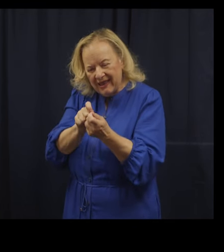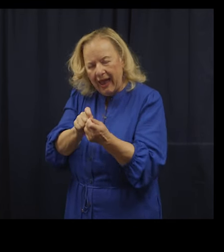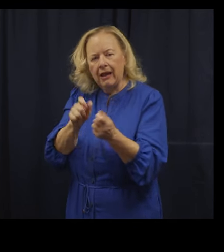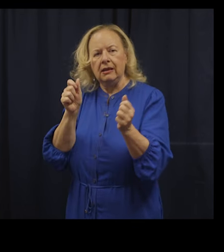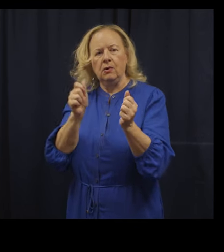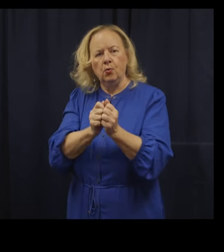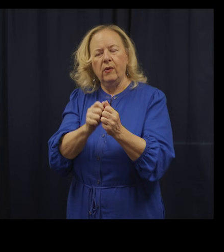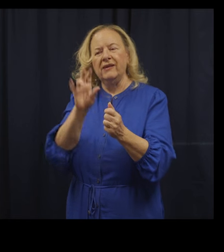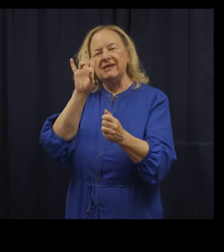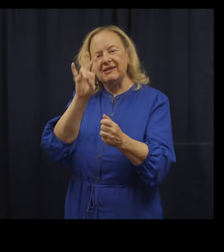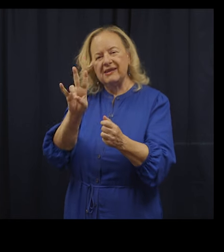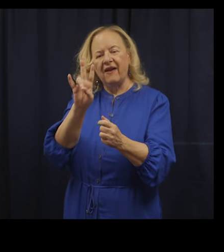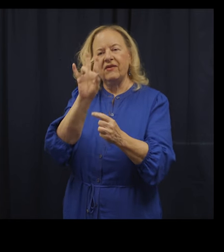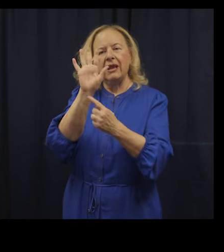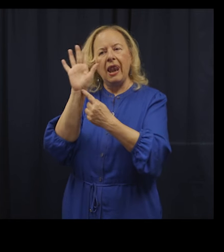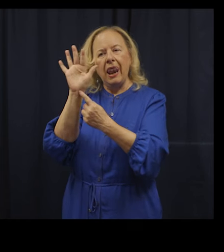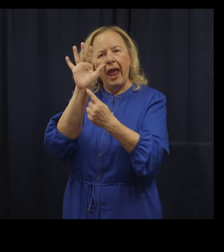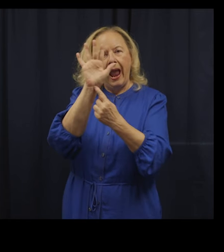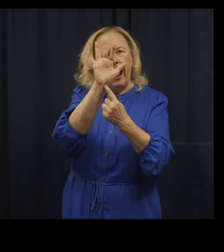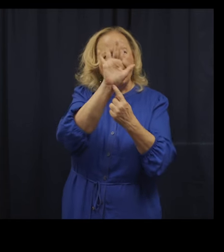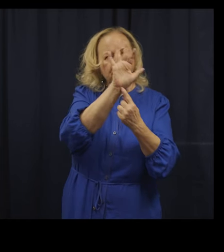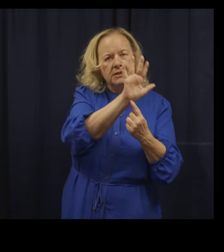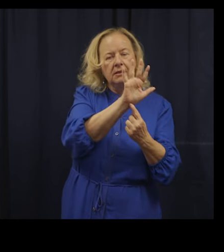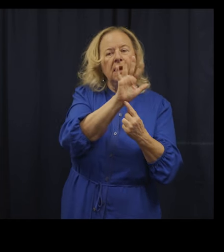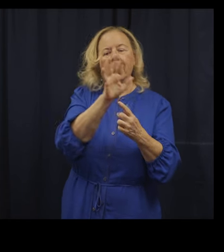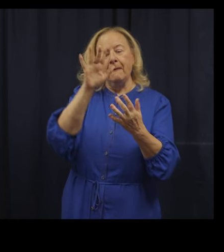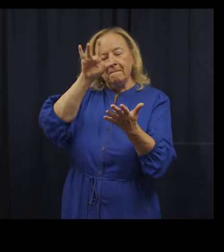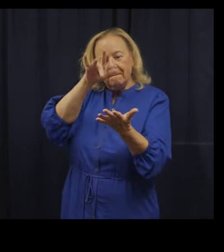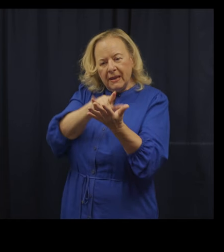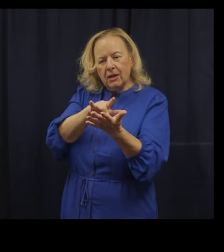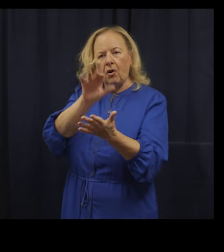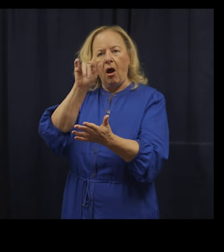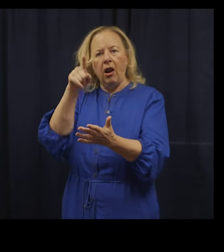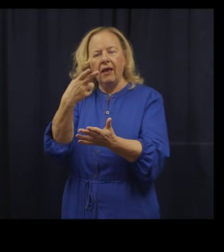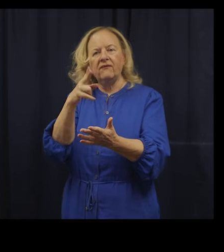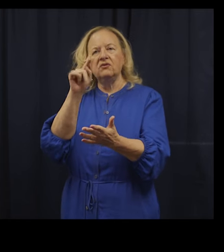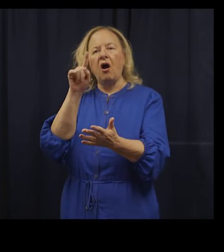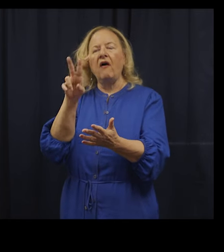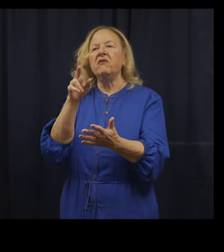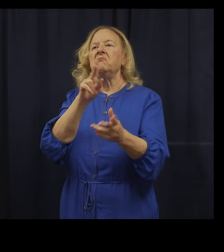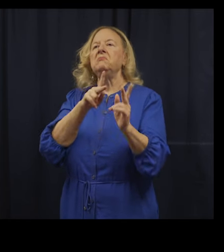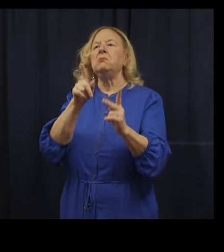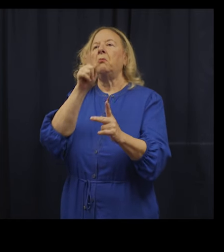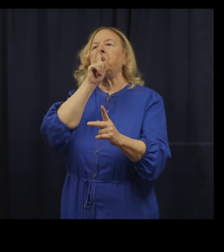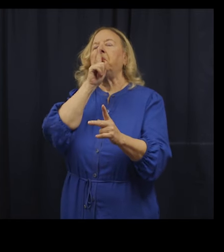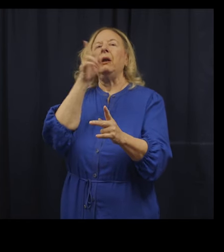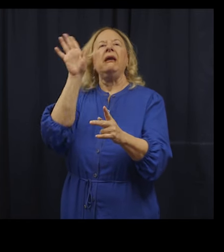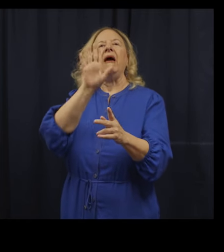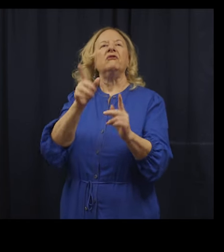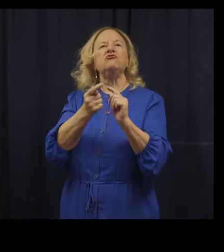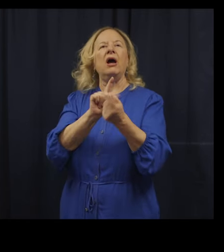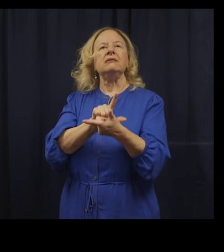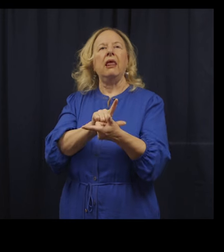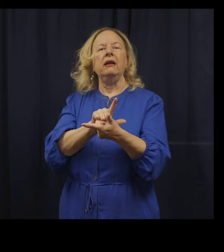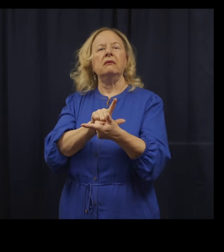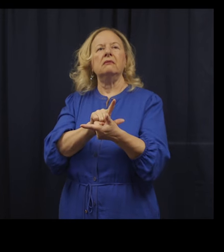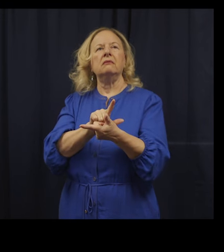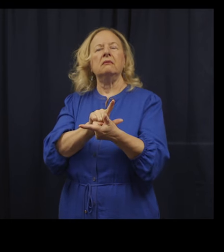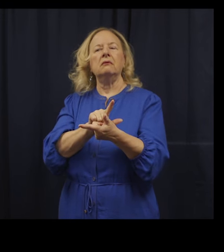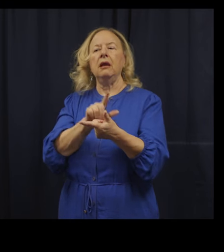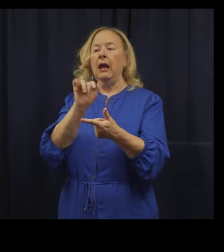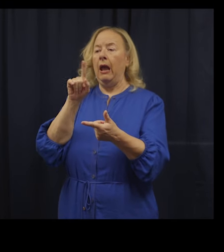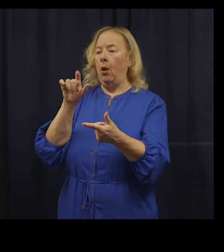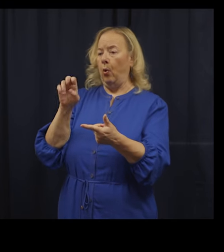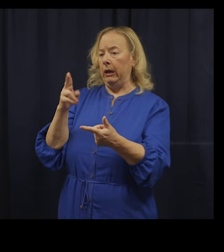seven lampstands, and the middle one is Aleph Tav, which isn't even translated into English. Bereshit, bara,